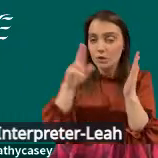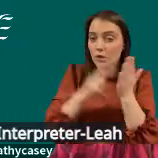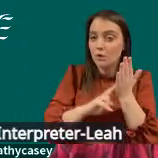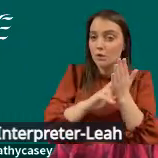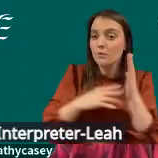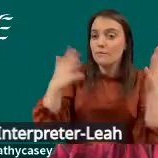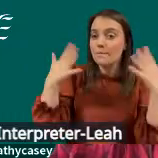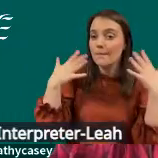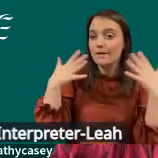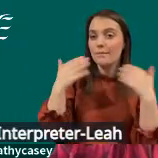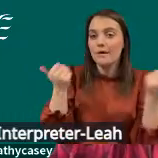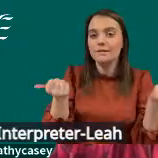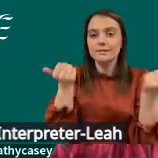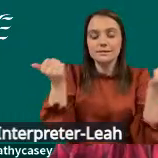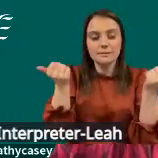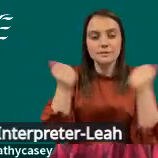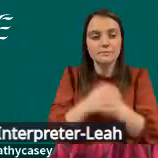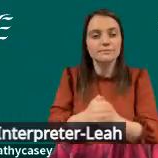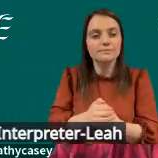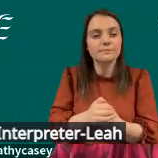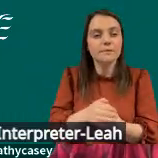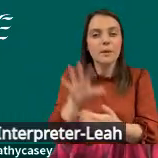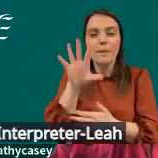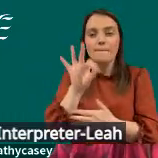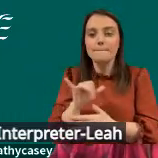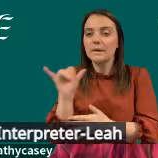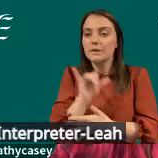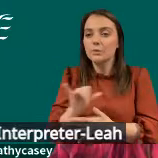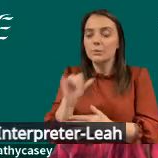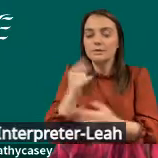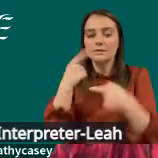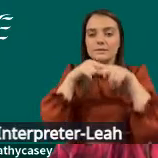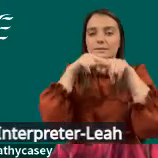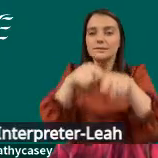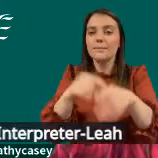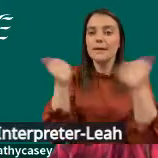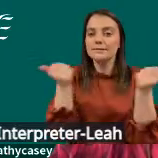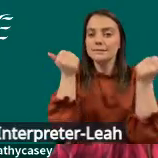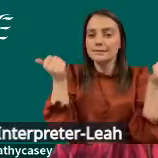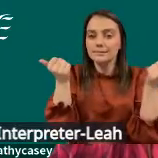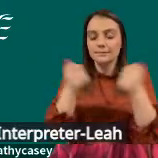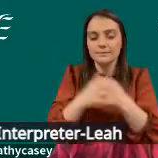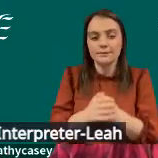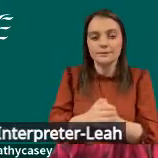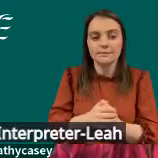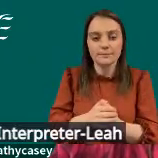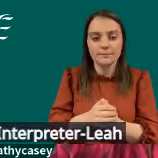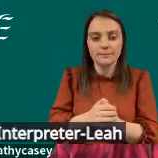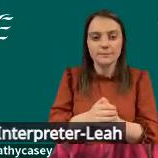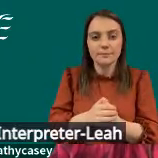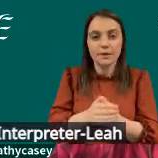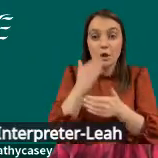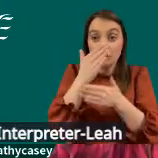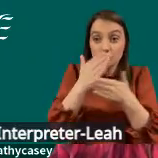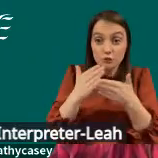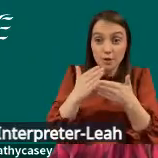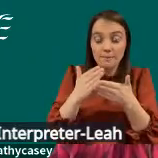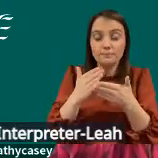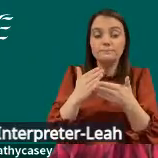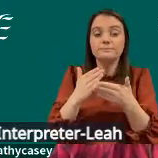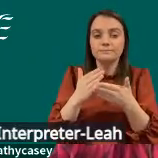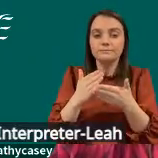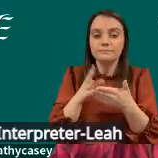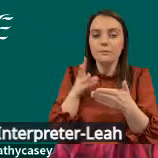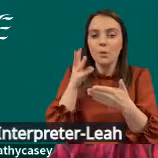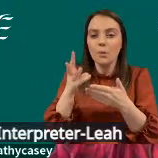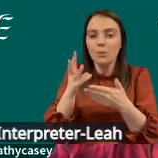symptoms. And deciding which one will depend on the symptoms that are being presented. Some of them, however, will